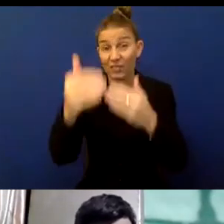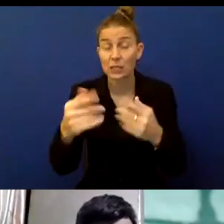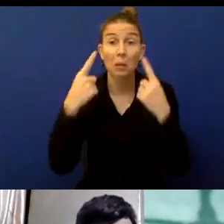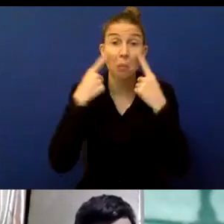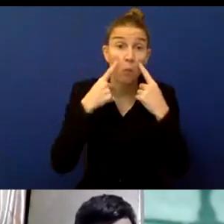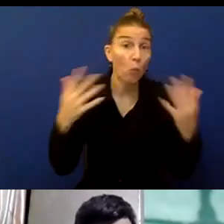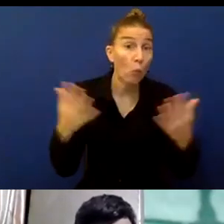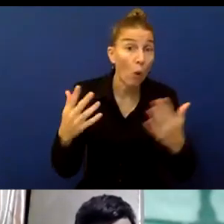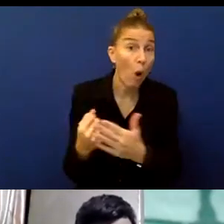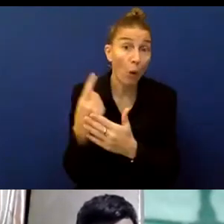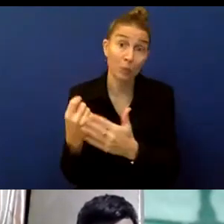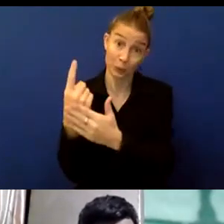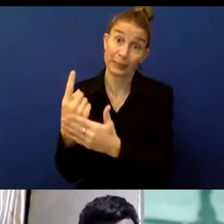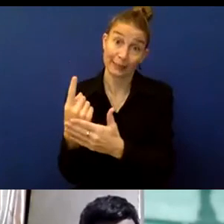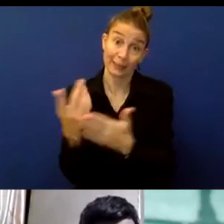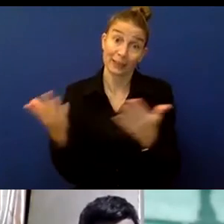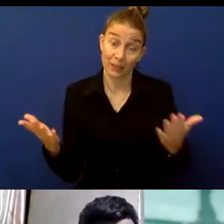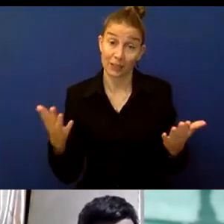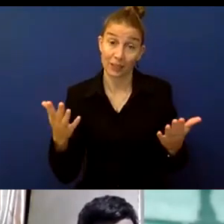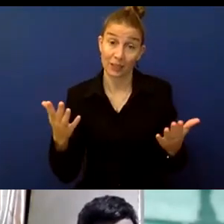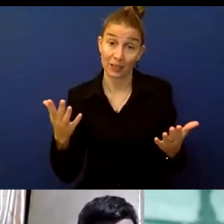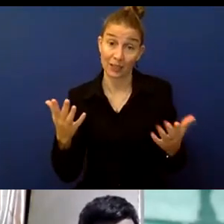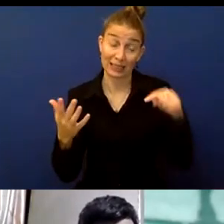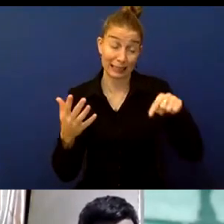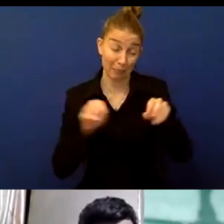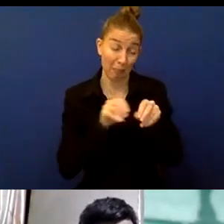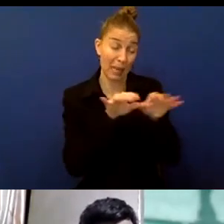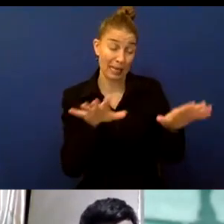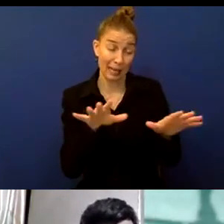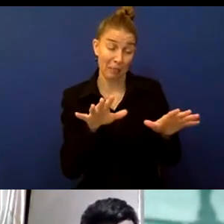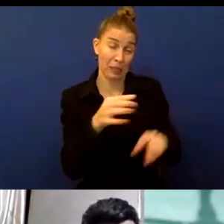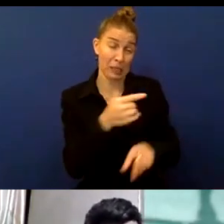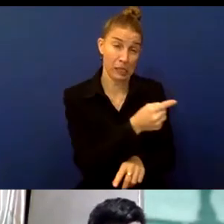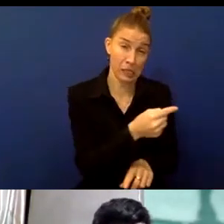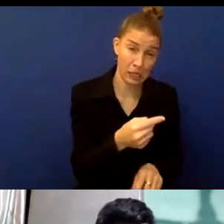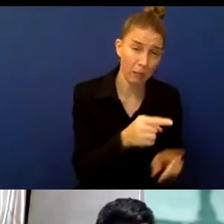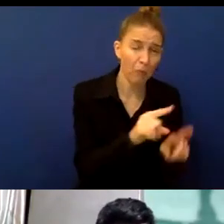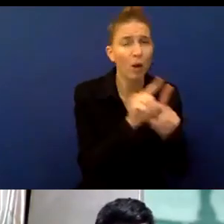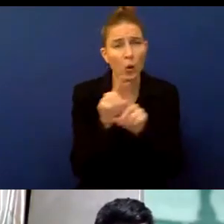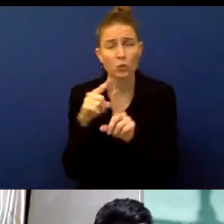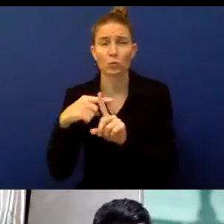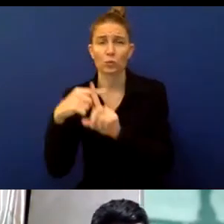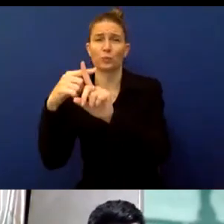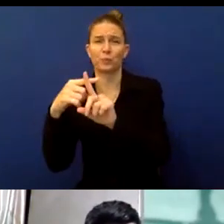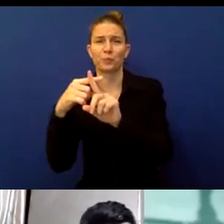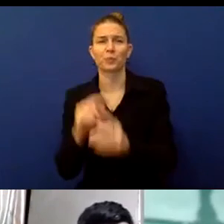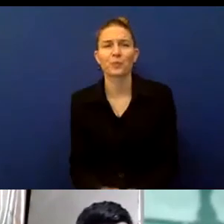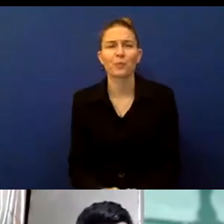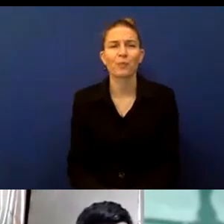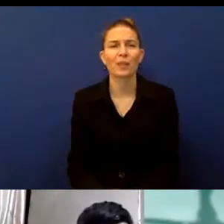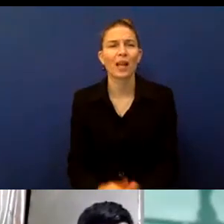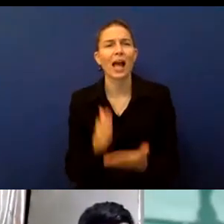opportunities that were also created by this pandemic. I take a couple of words from Axel that are